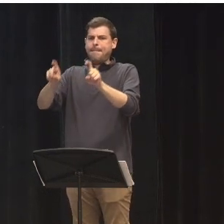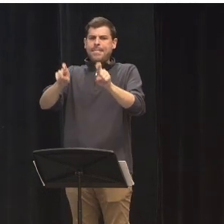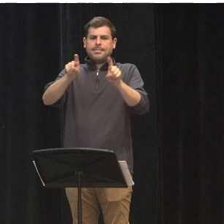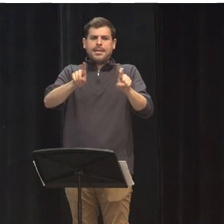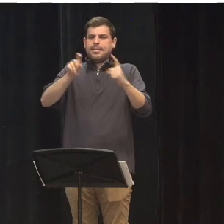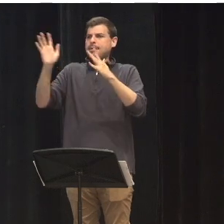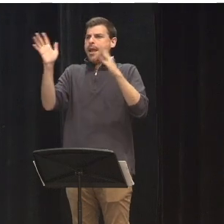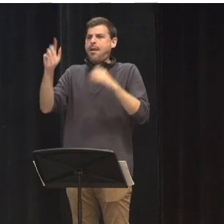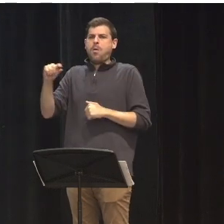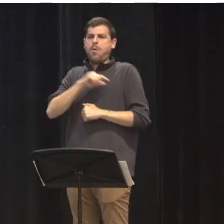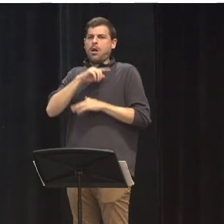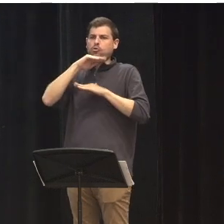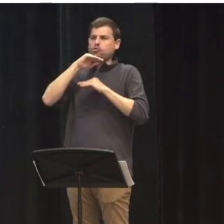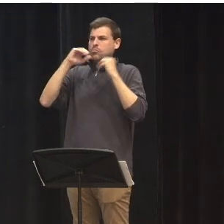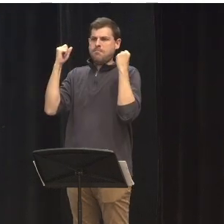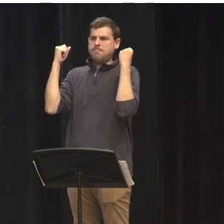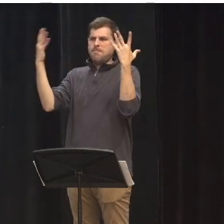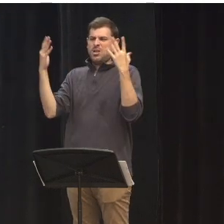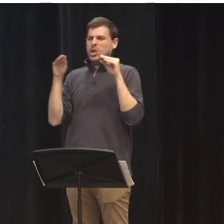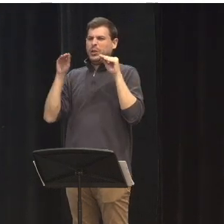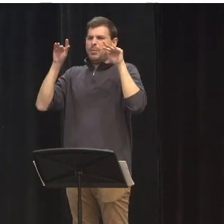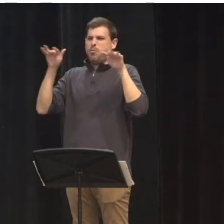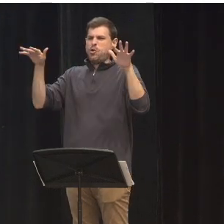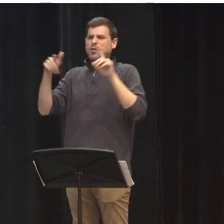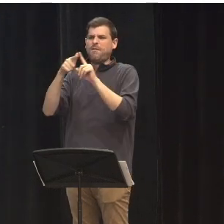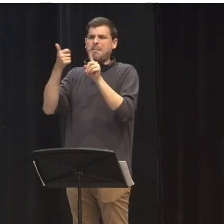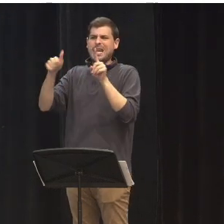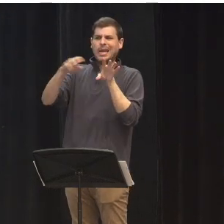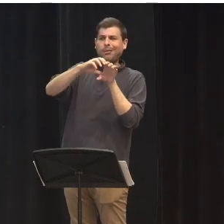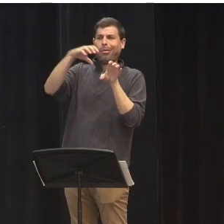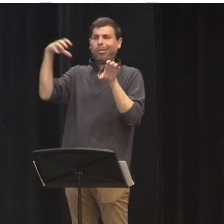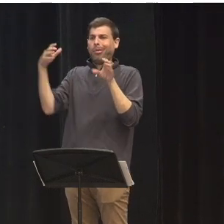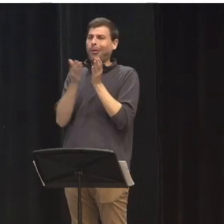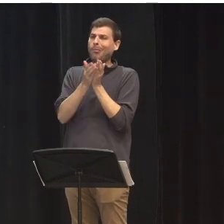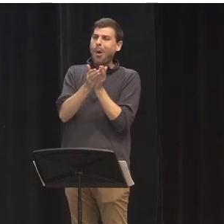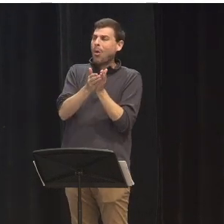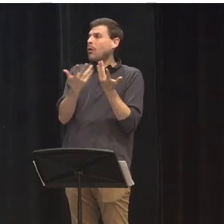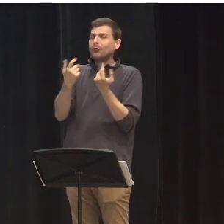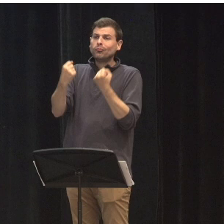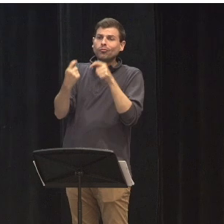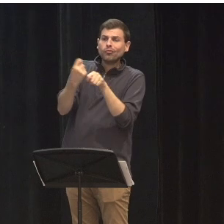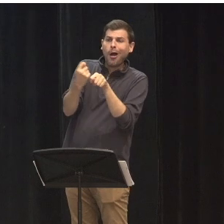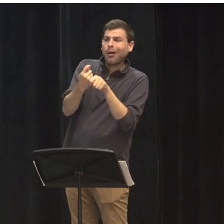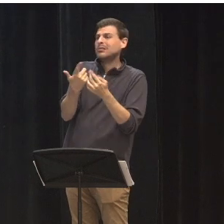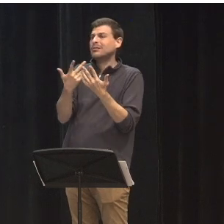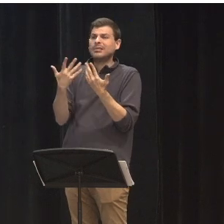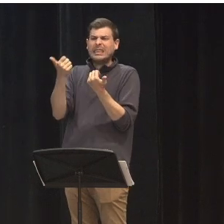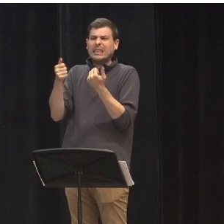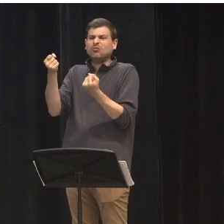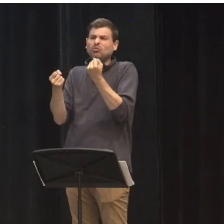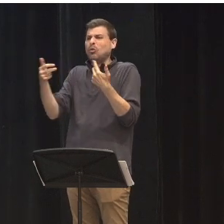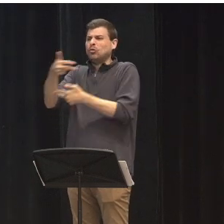we analyzed the dispersion of pollutants and emissions from tugboats and trucks and vehicles that